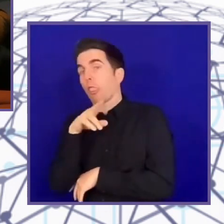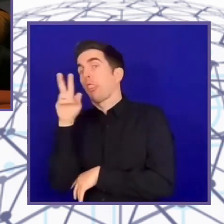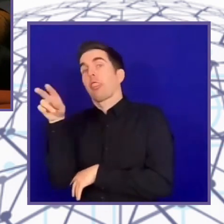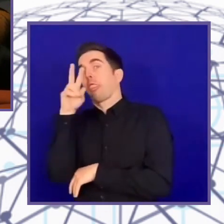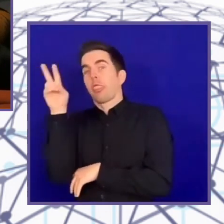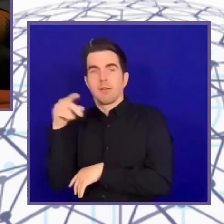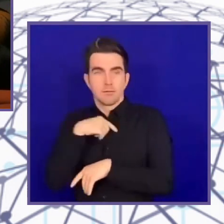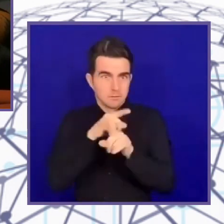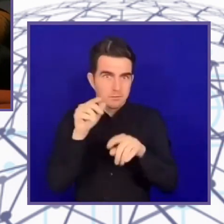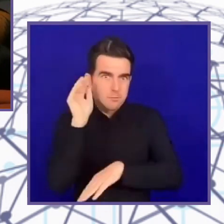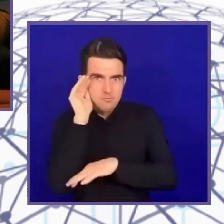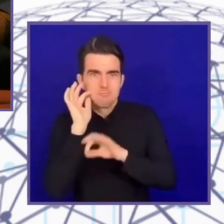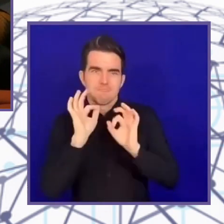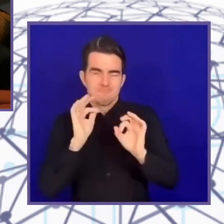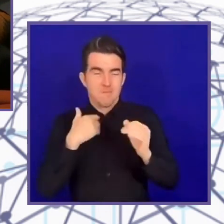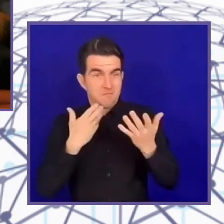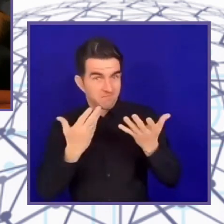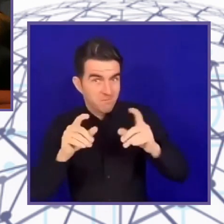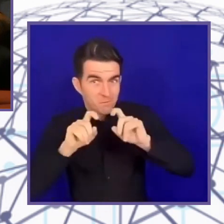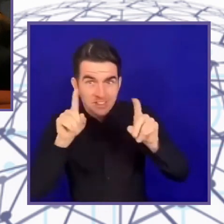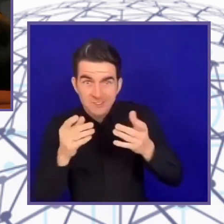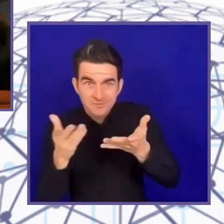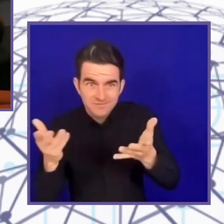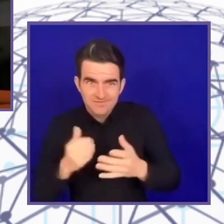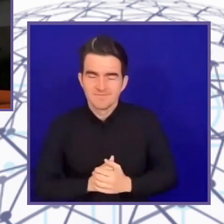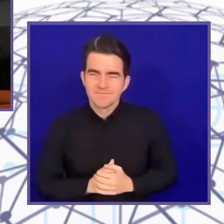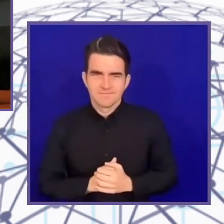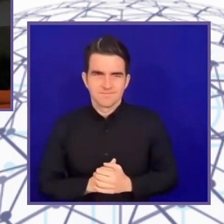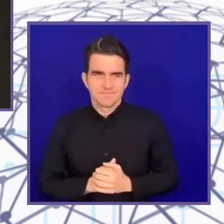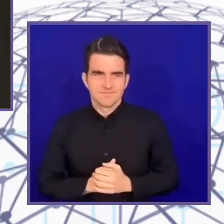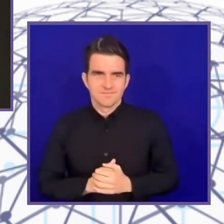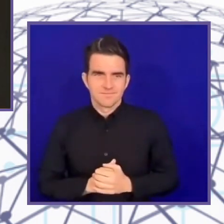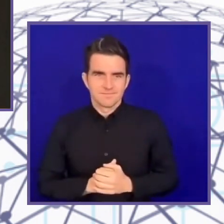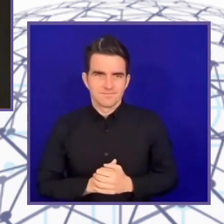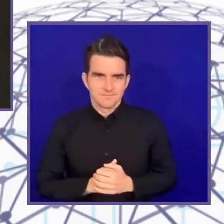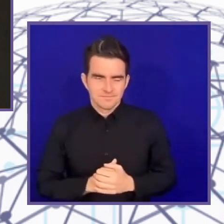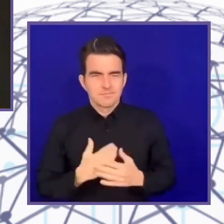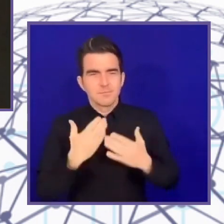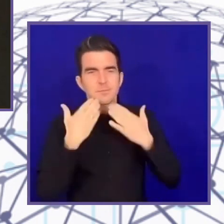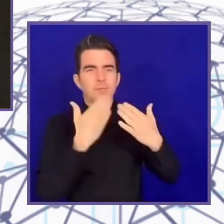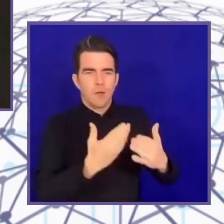So I'm actually interested. I must commend the